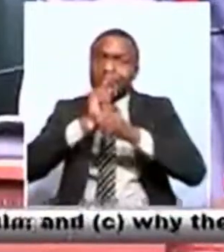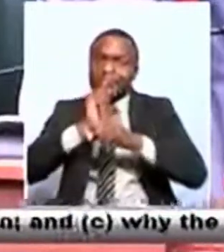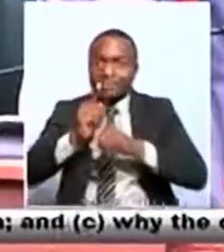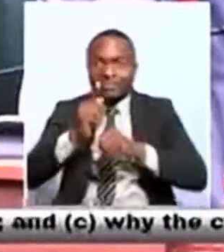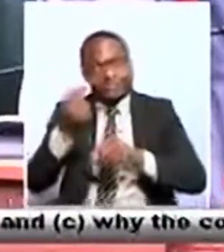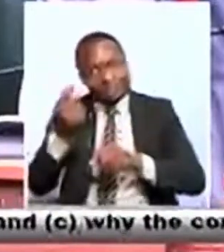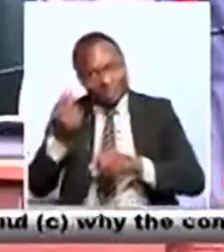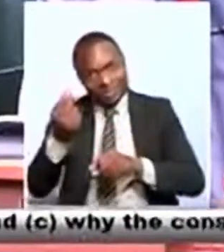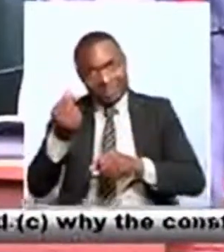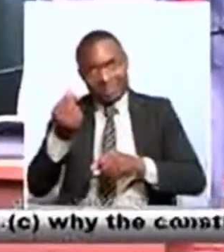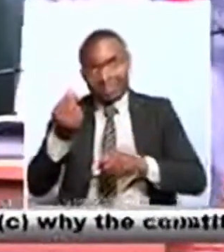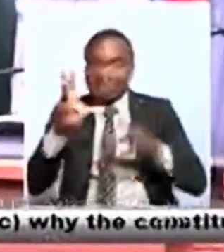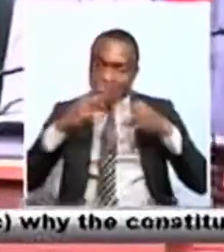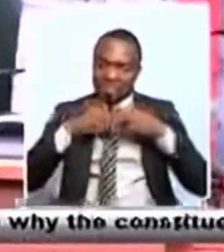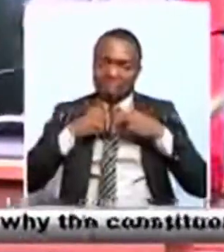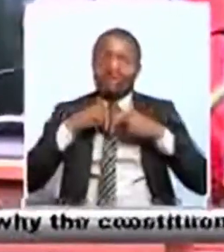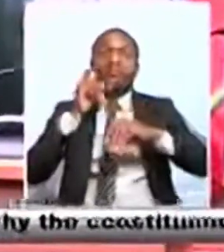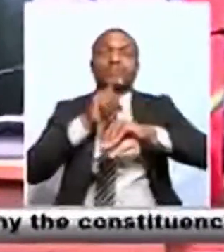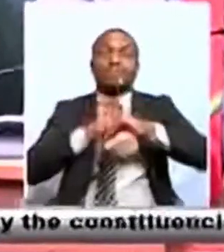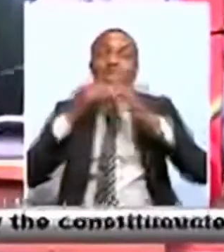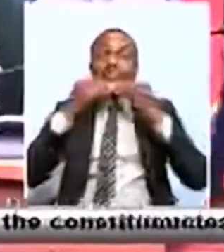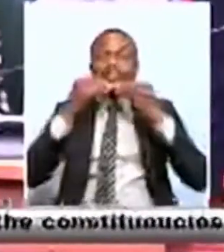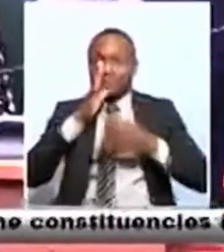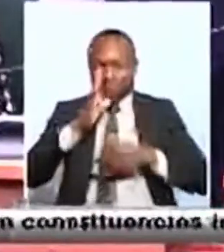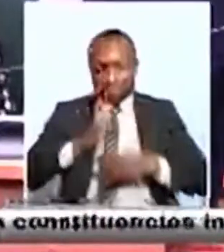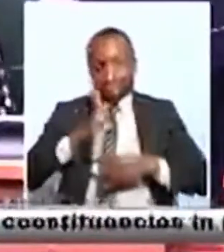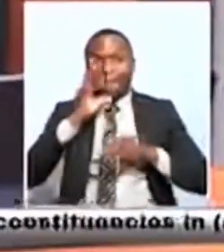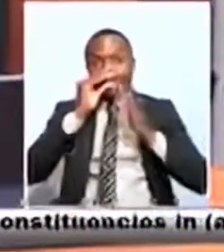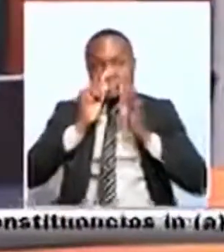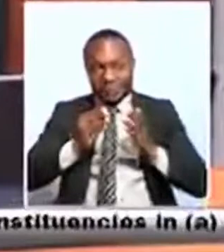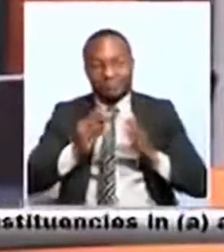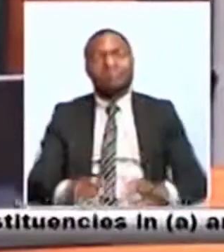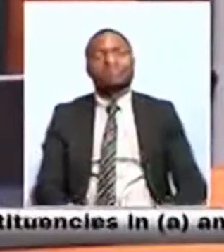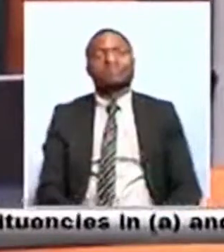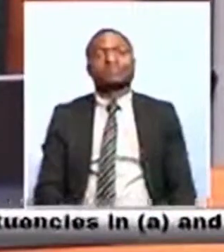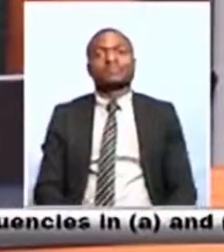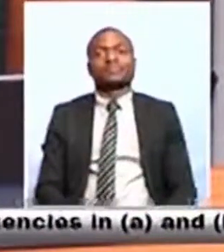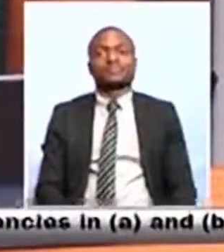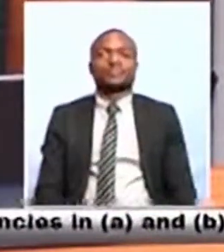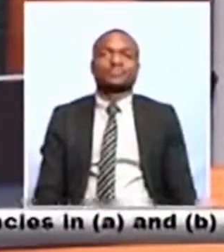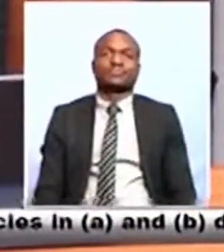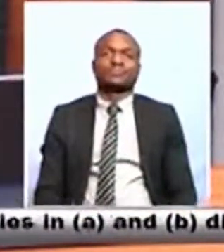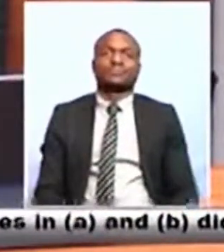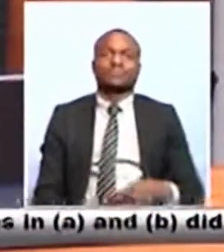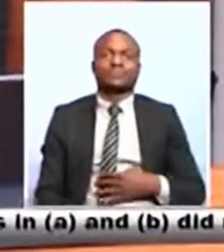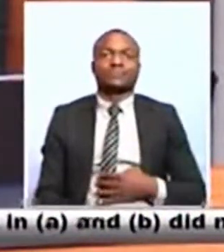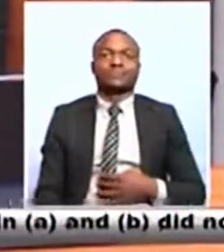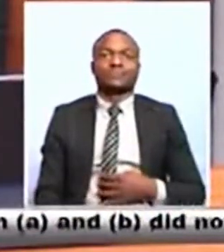money is received timely. Thank you, Madam Speaker.